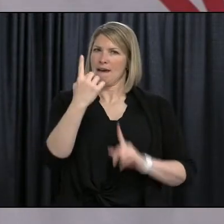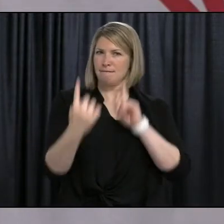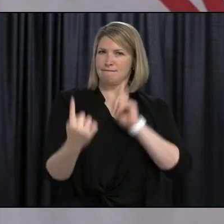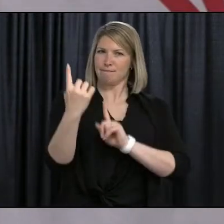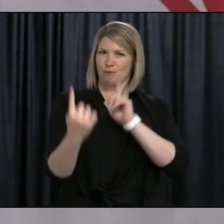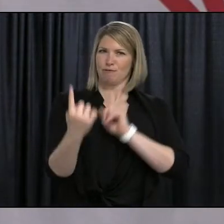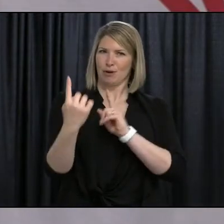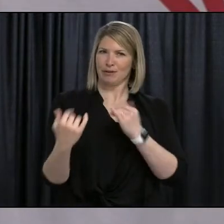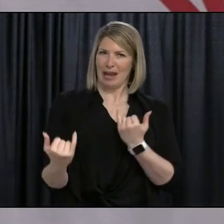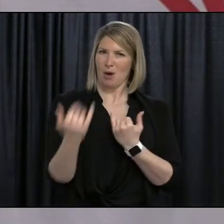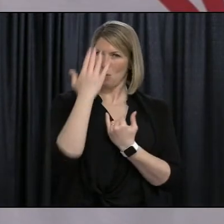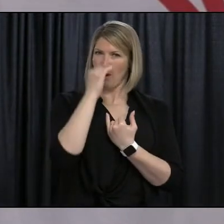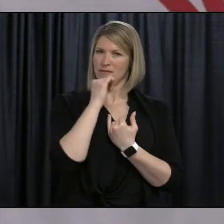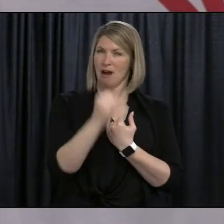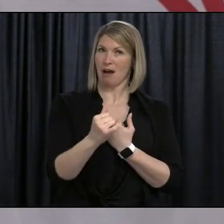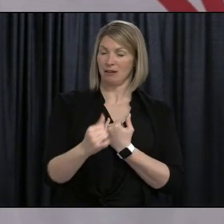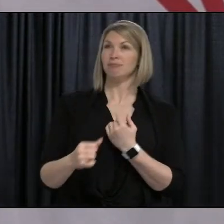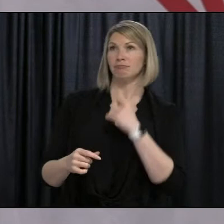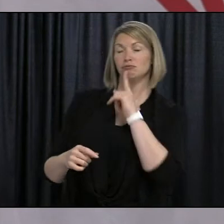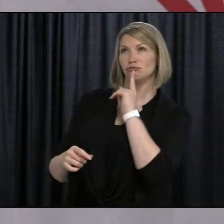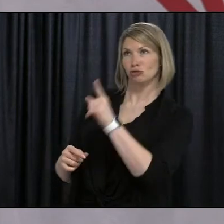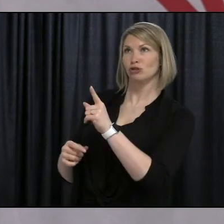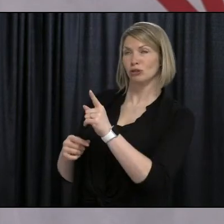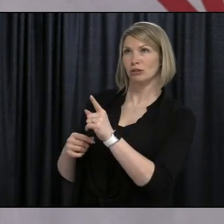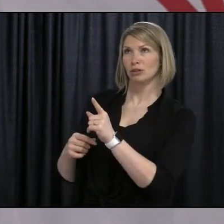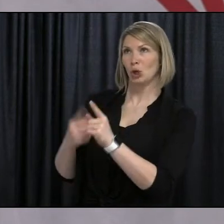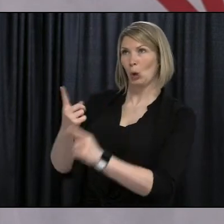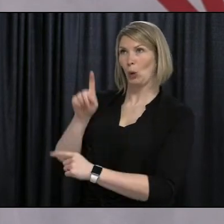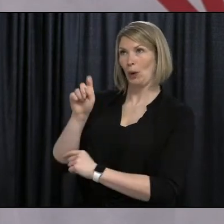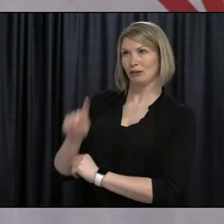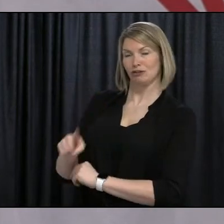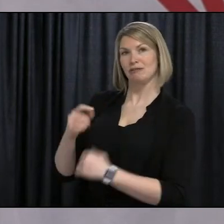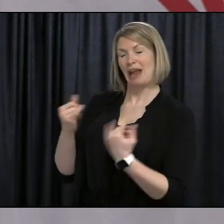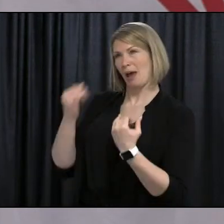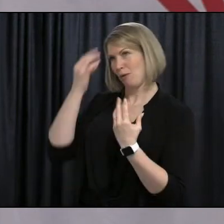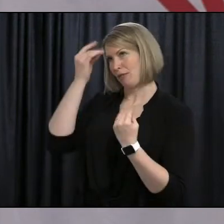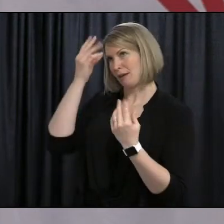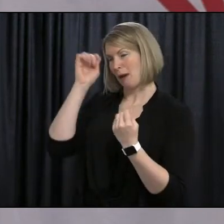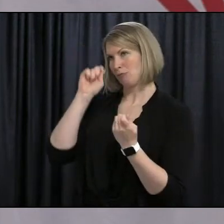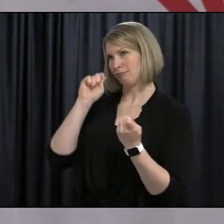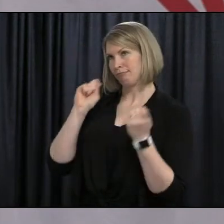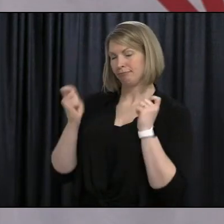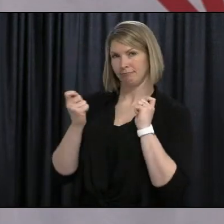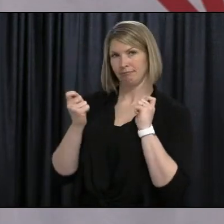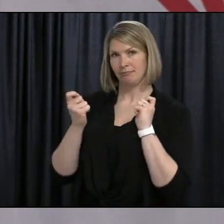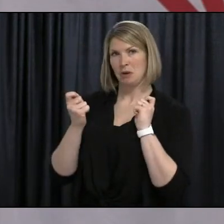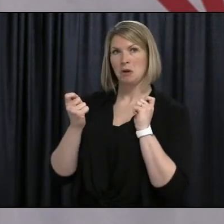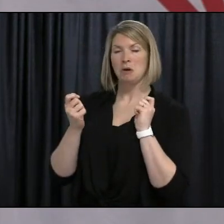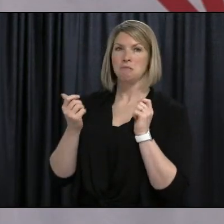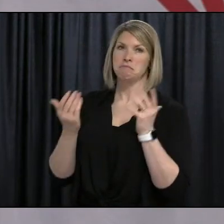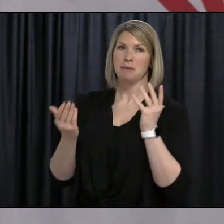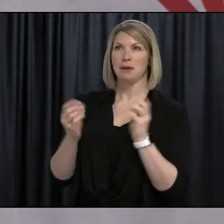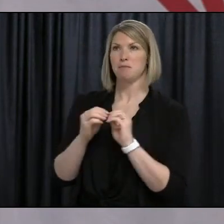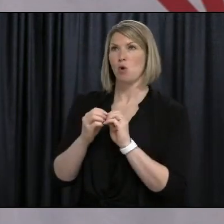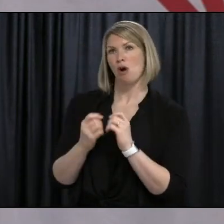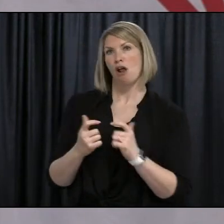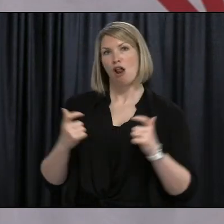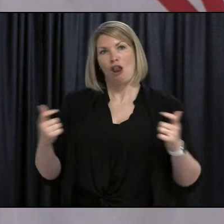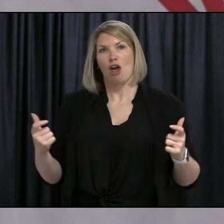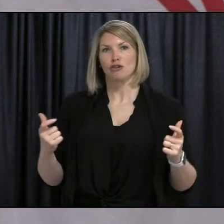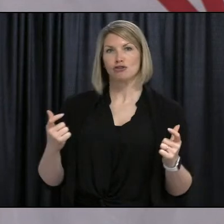for that question. It's a good one. We're currently looking at all options available to us. We're looking at a larger room to meet the